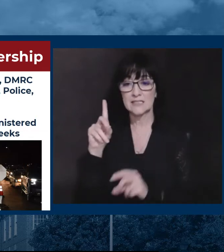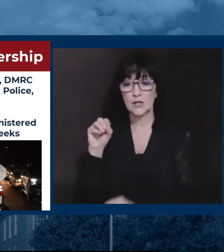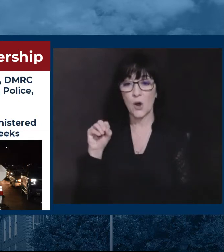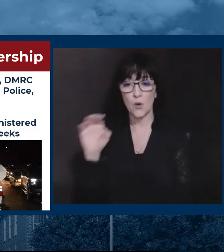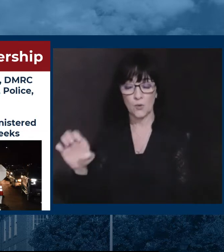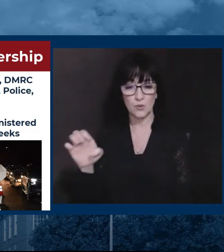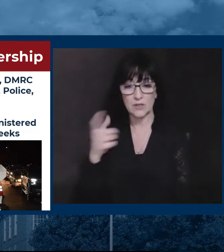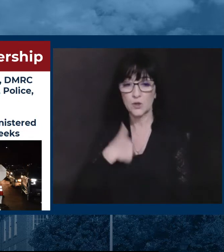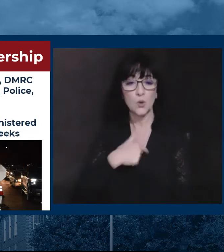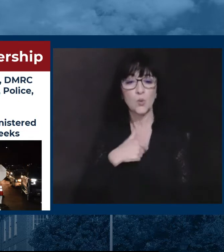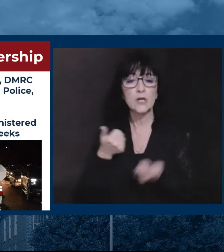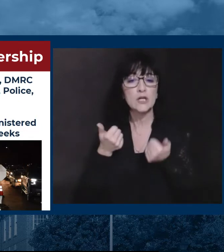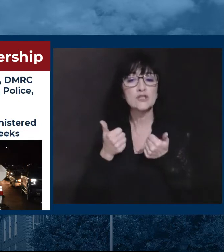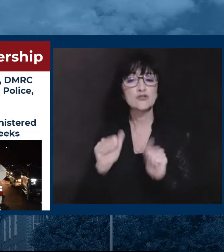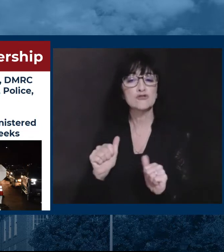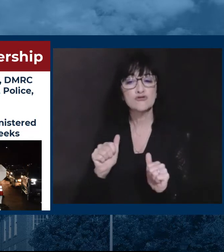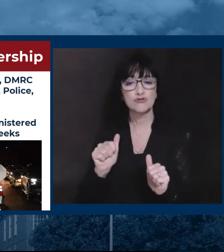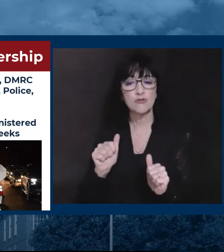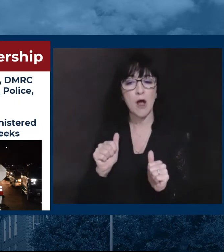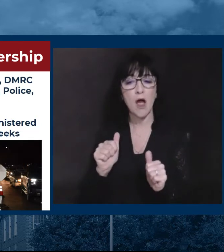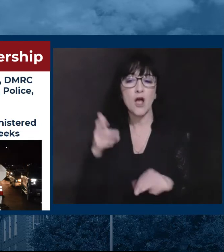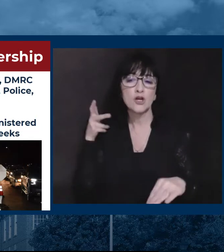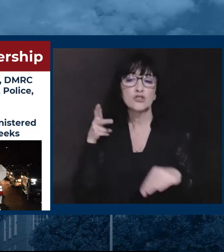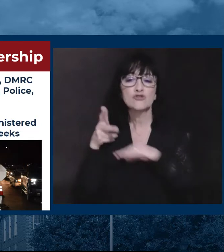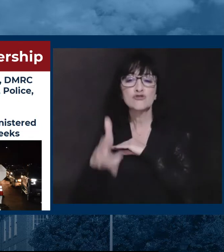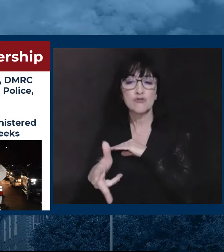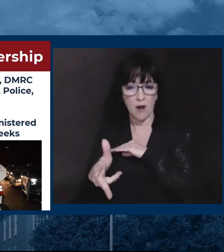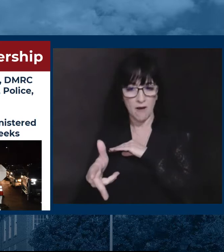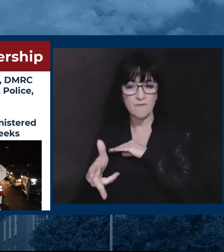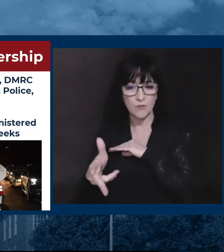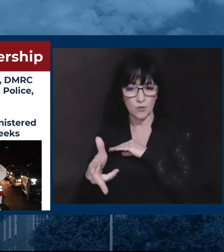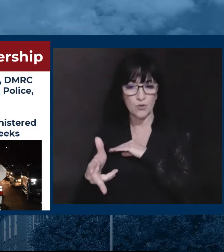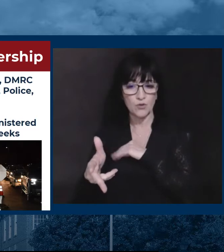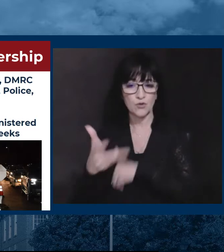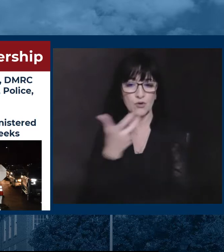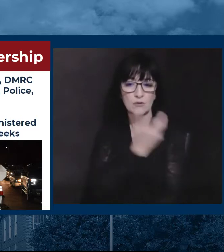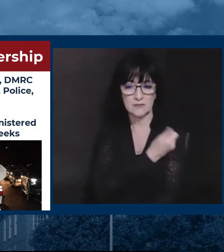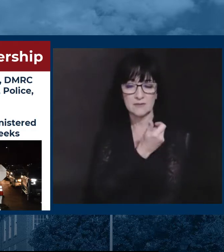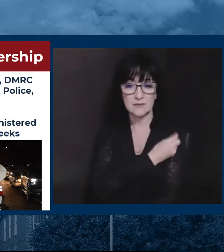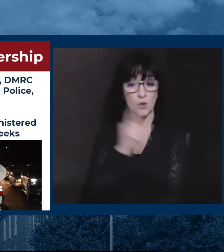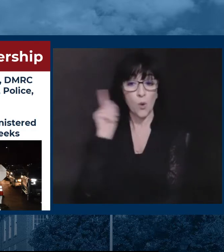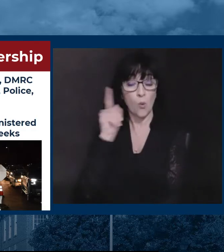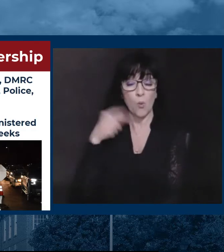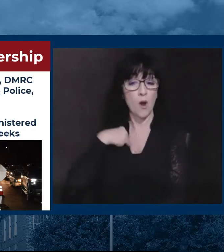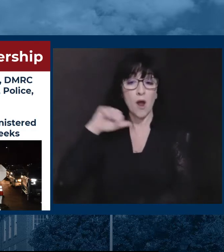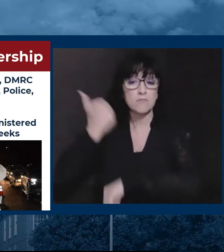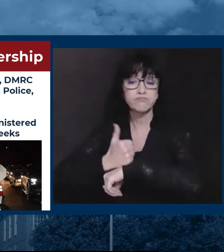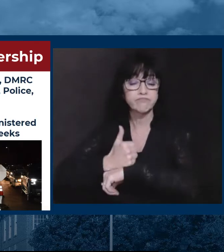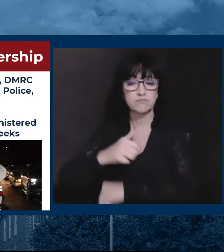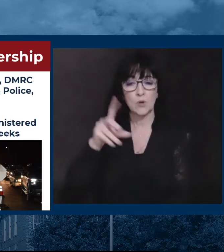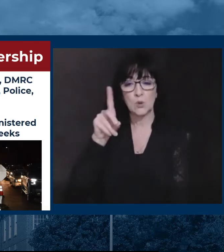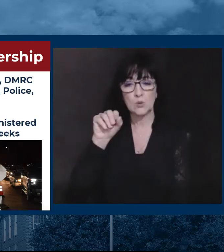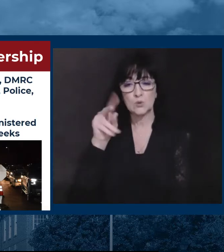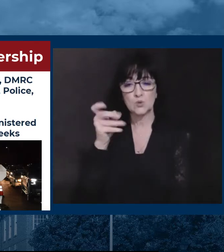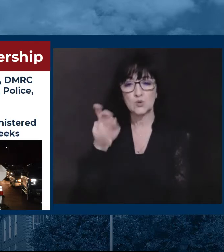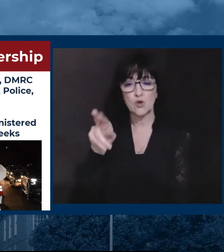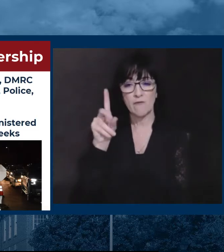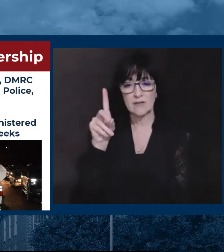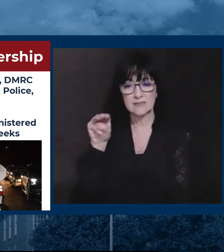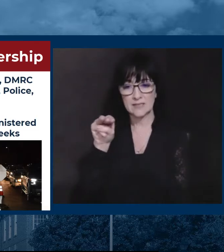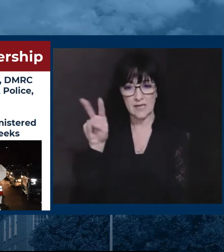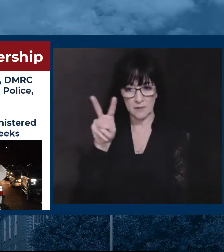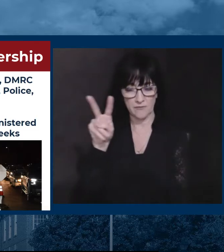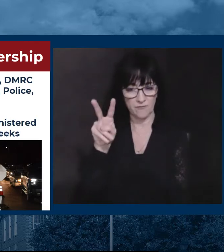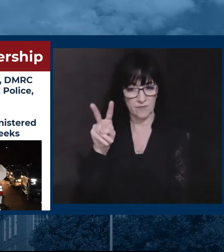piloted a drive-through vaccination site at the Dover DMV last week. And we really greatly appreciate